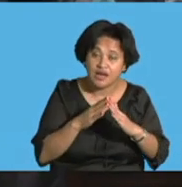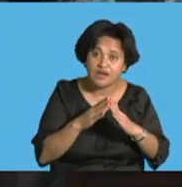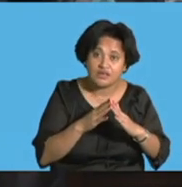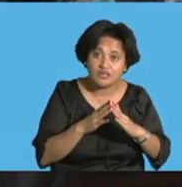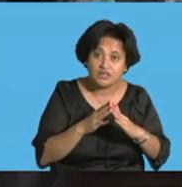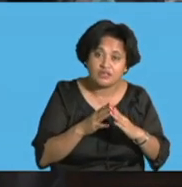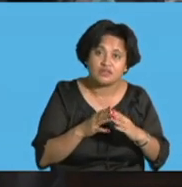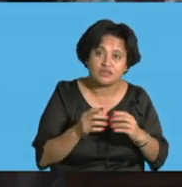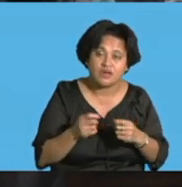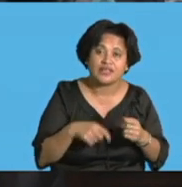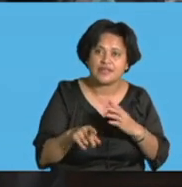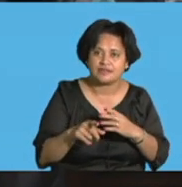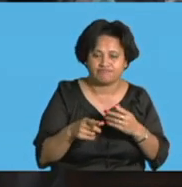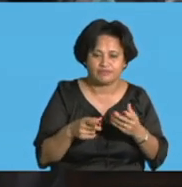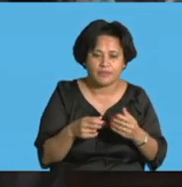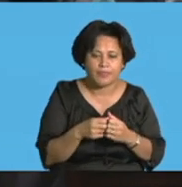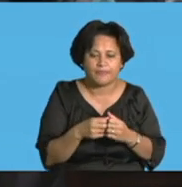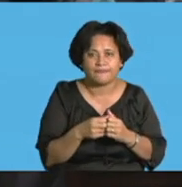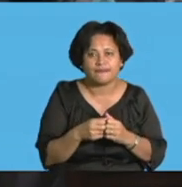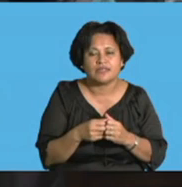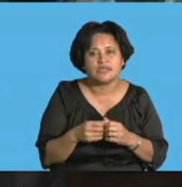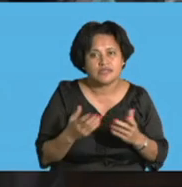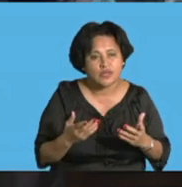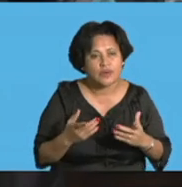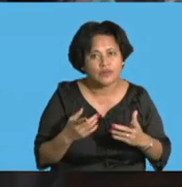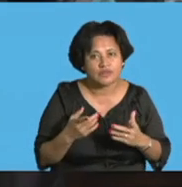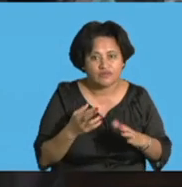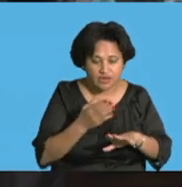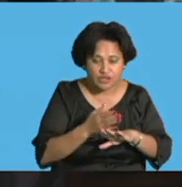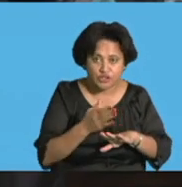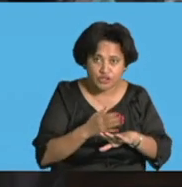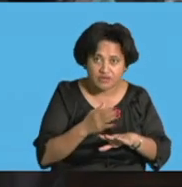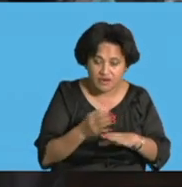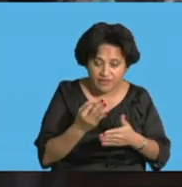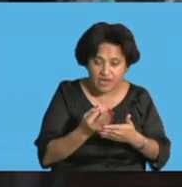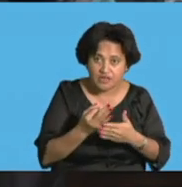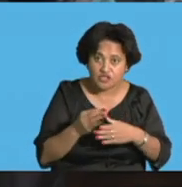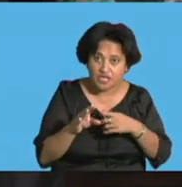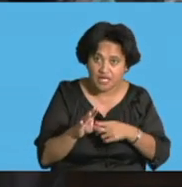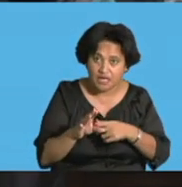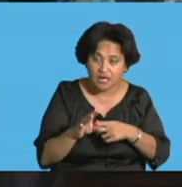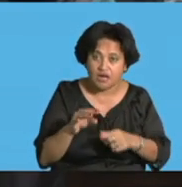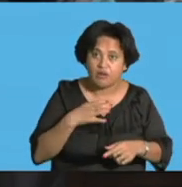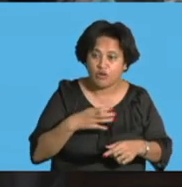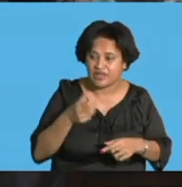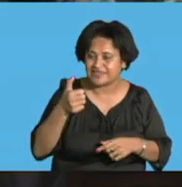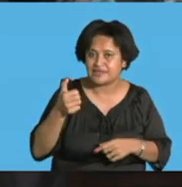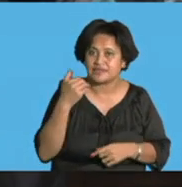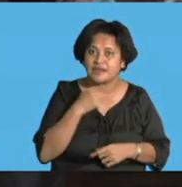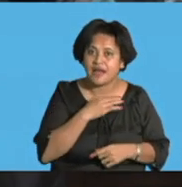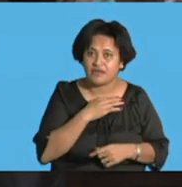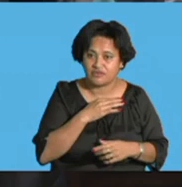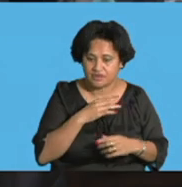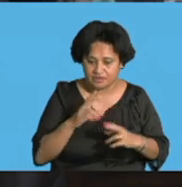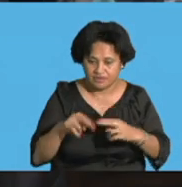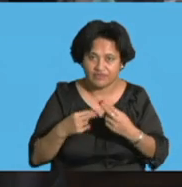market. Mr. Speaker, sir, in the new financial year, over 600 households will have access to home and land